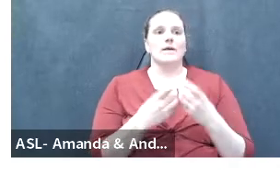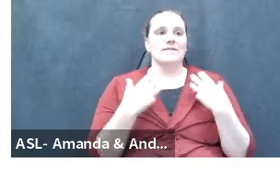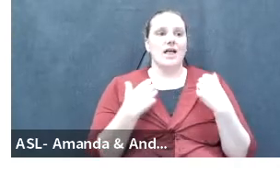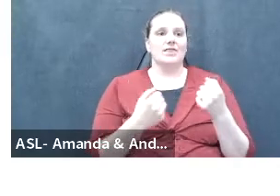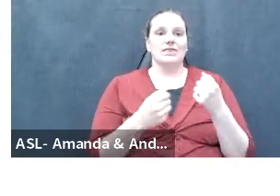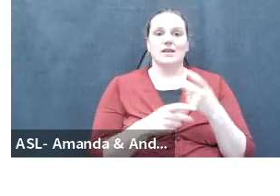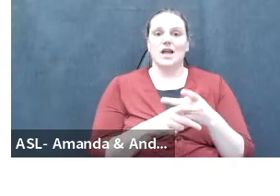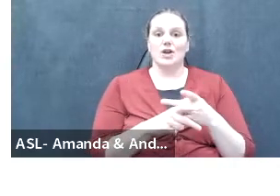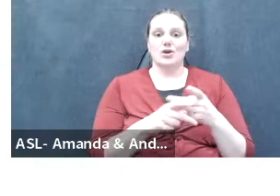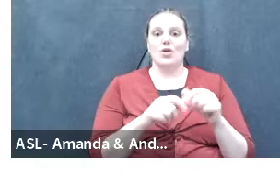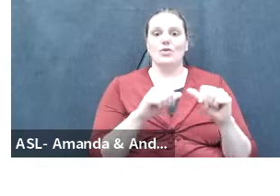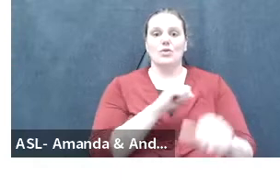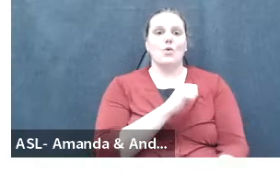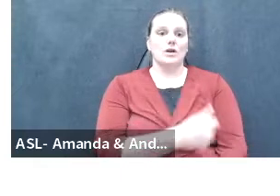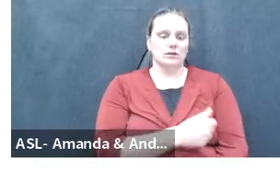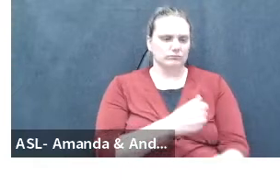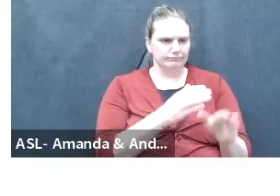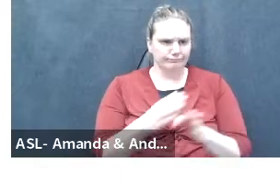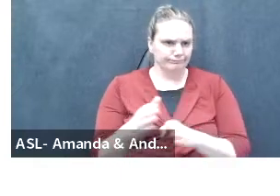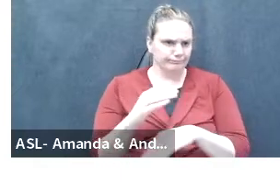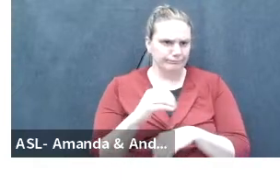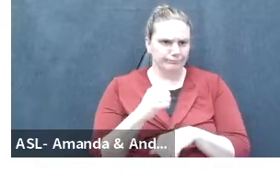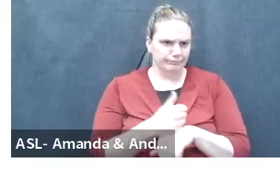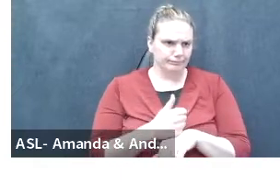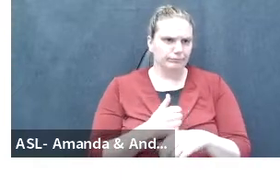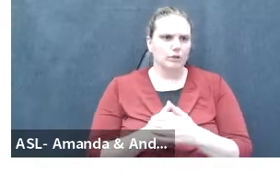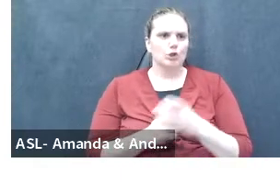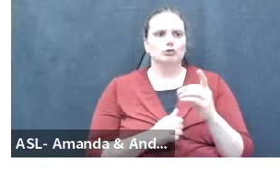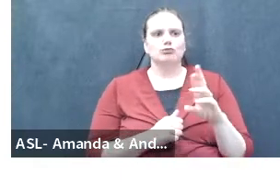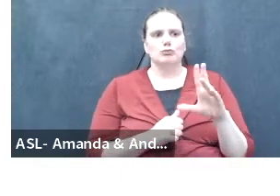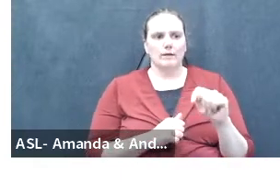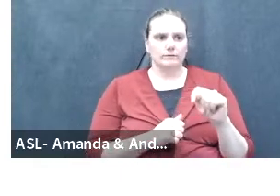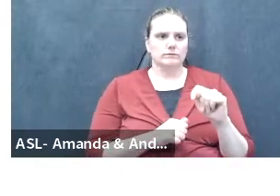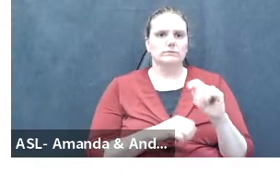to develop the plan. The draft plan we developed and submitted back in